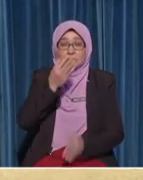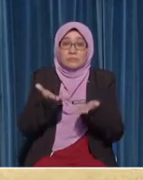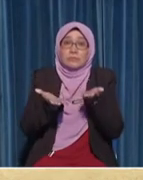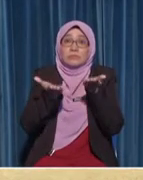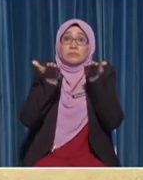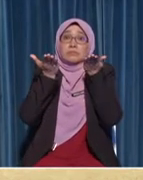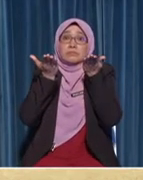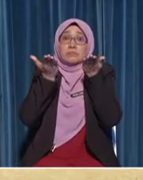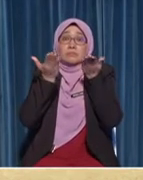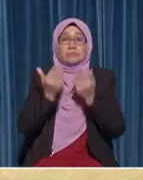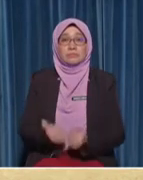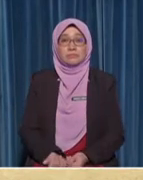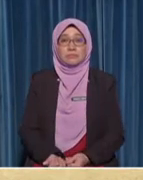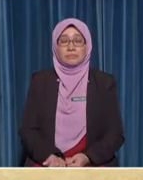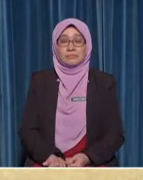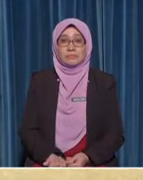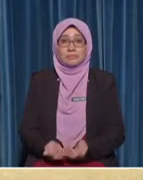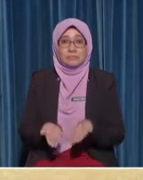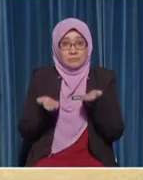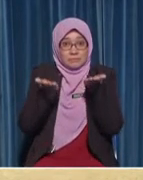the watermelon.